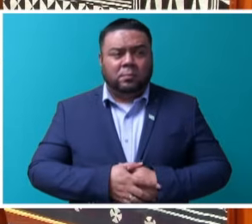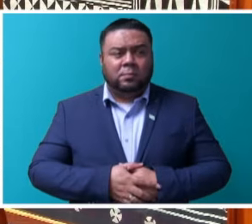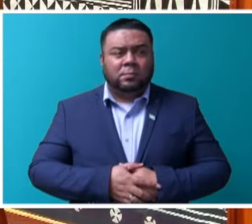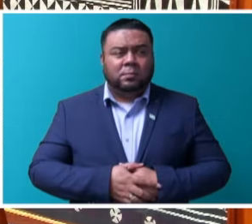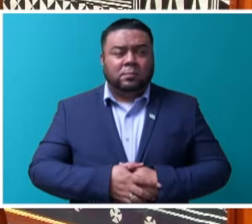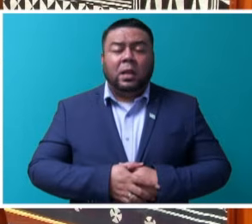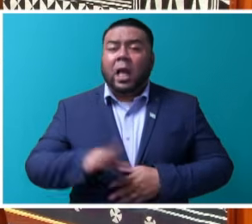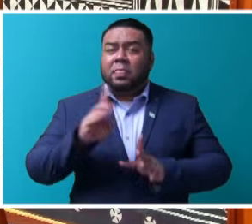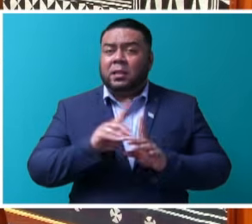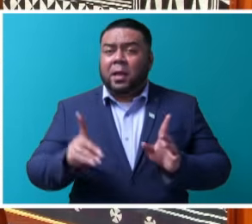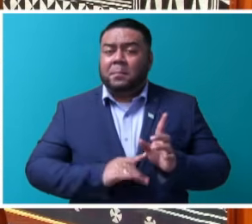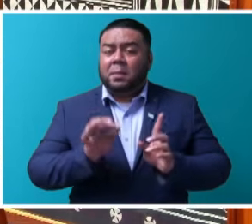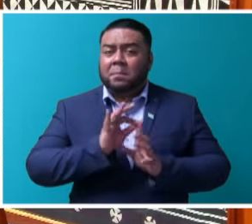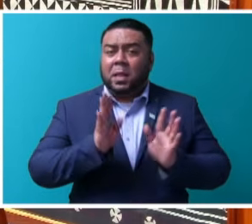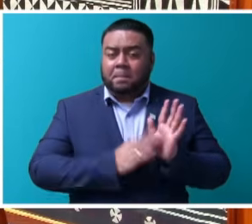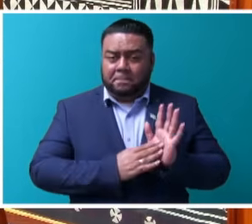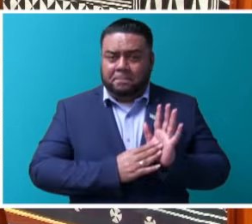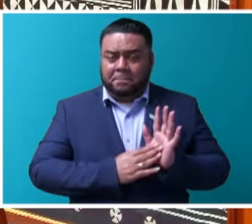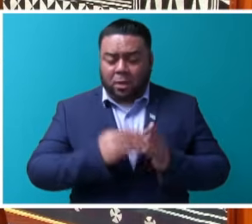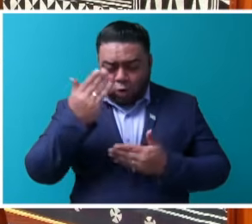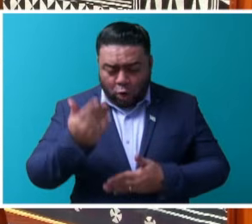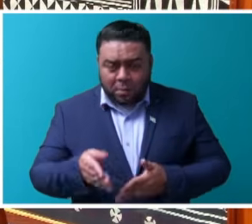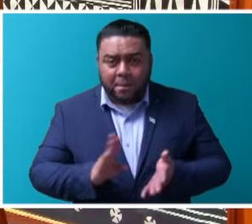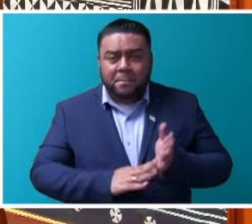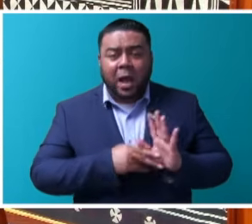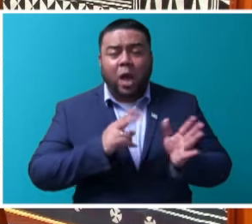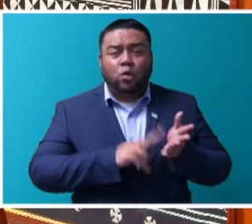and the Deputy Prime Minister, the Honorable Mano